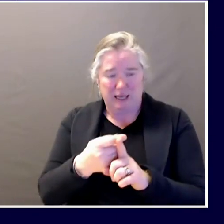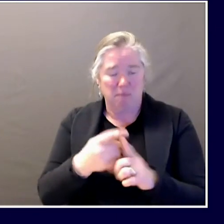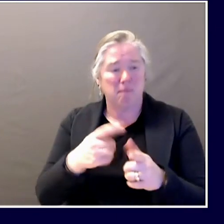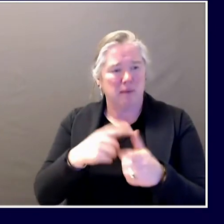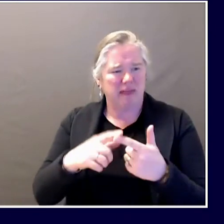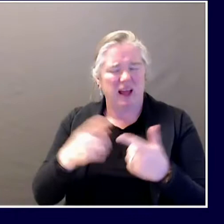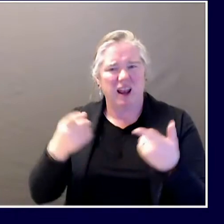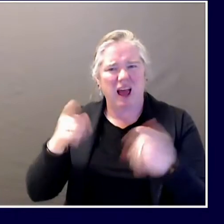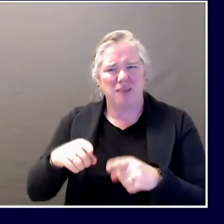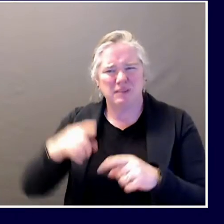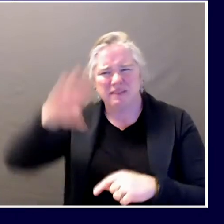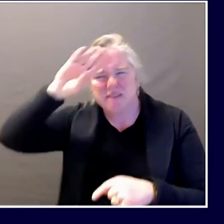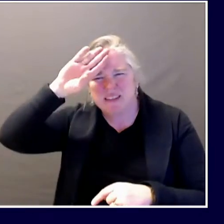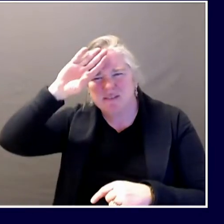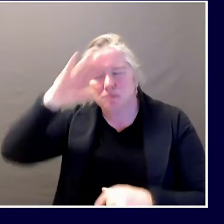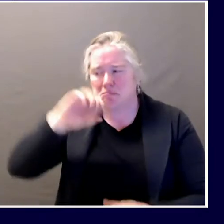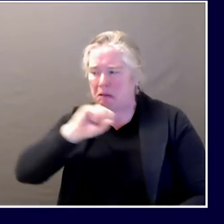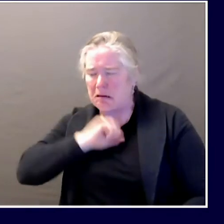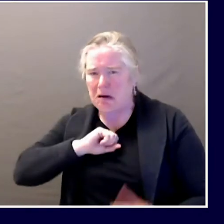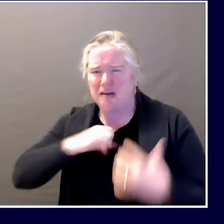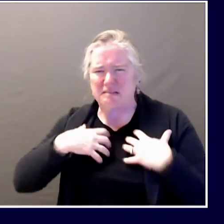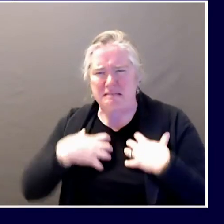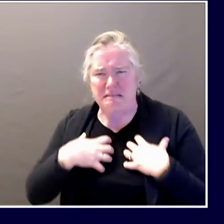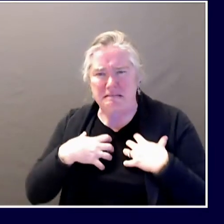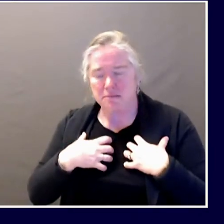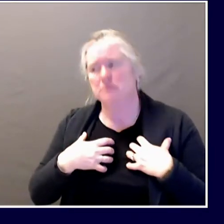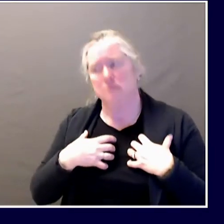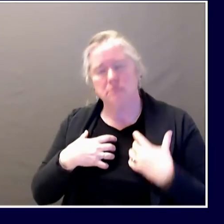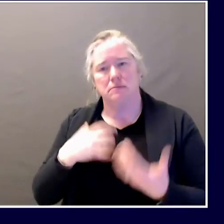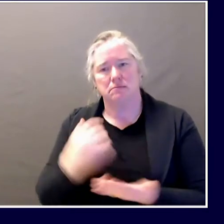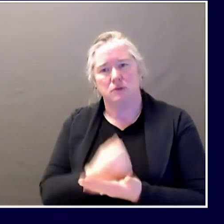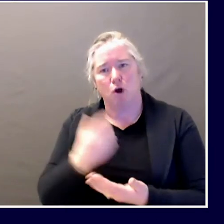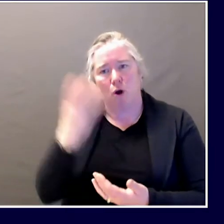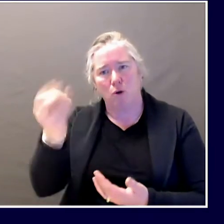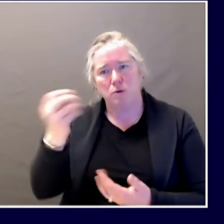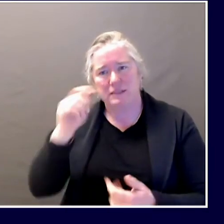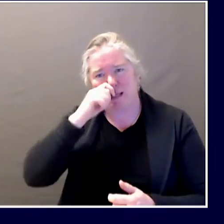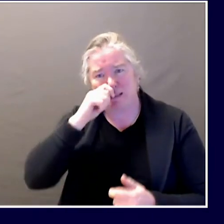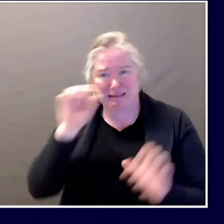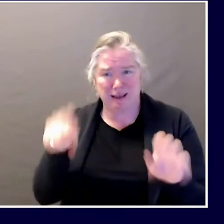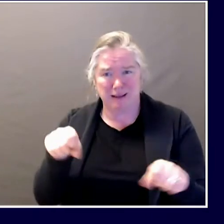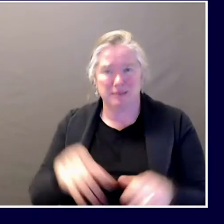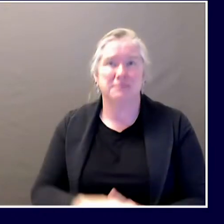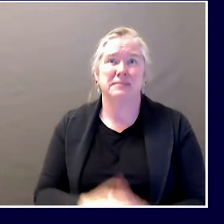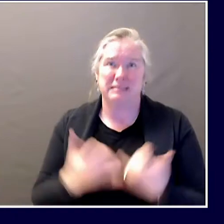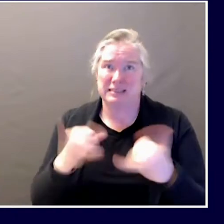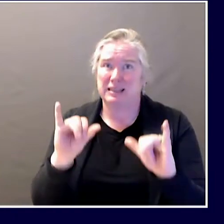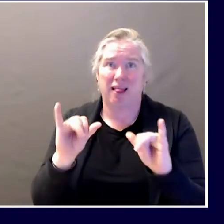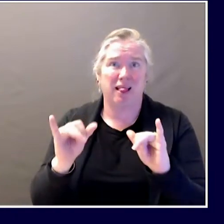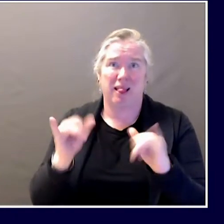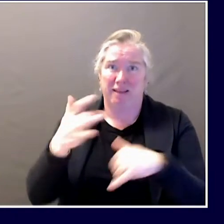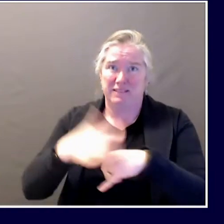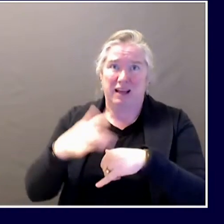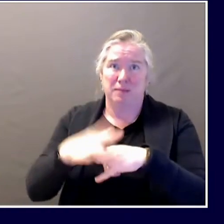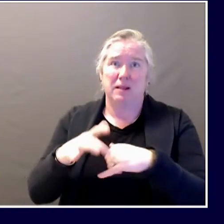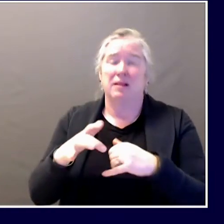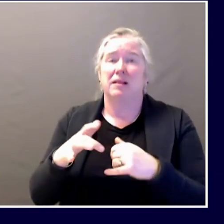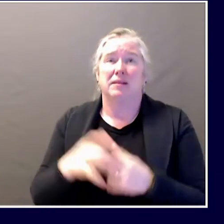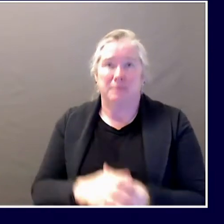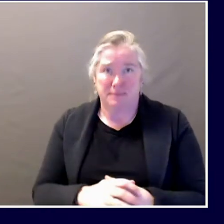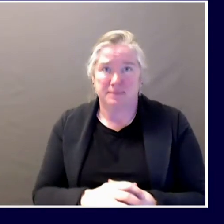Right now, as a country and as a state, we are in this odd and uneven